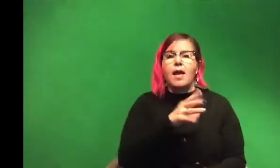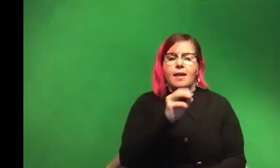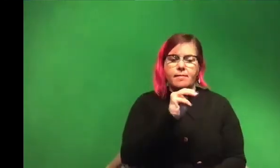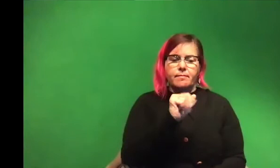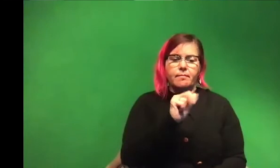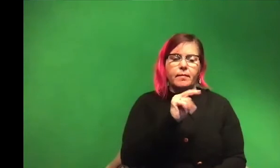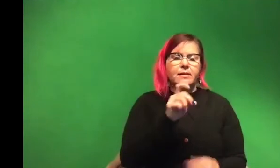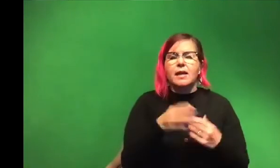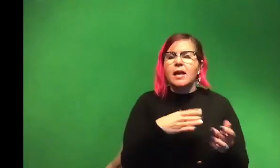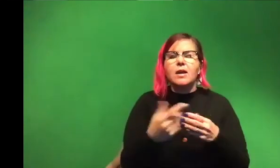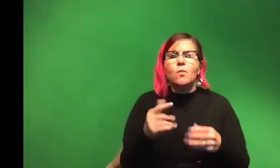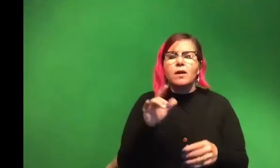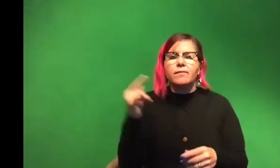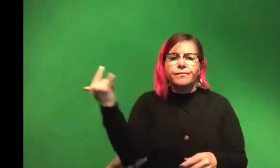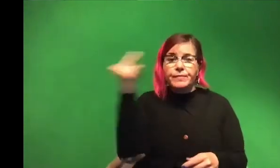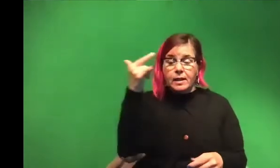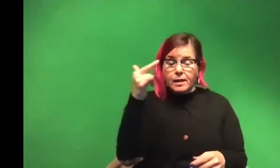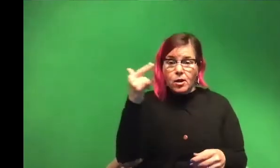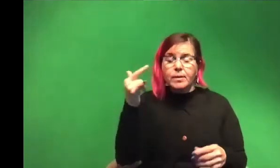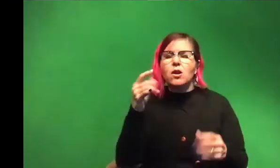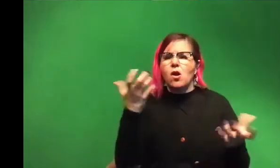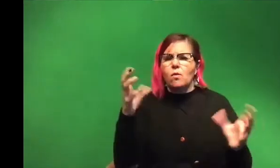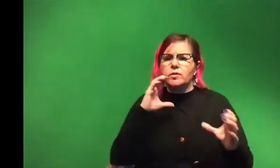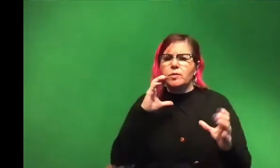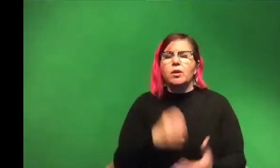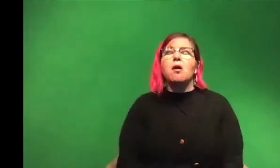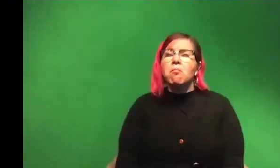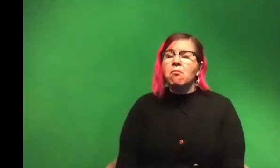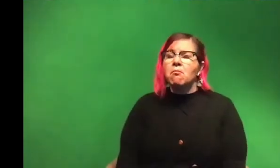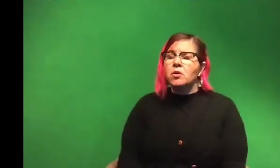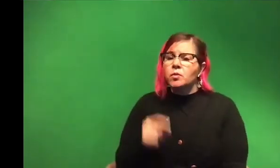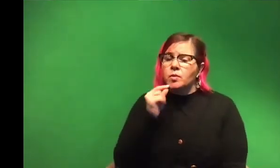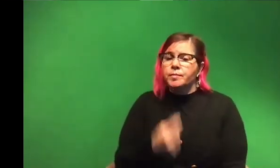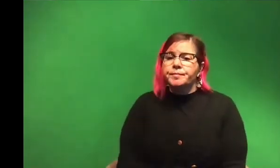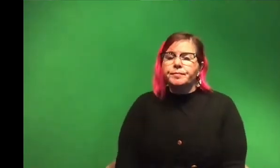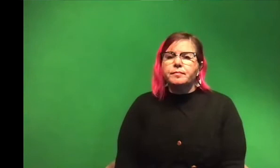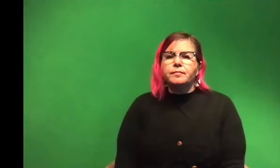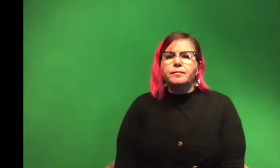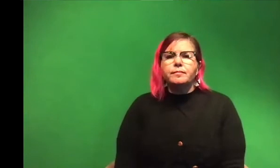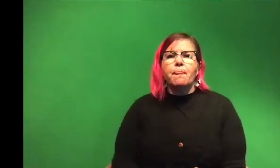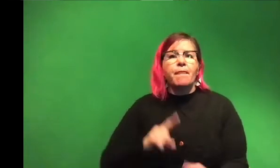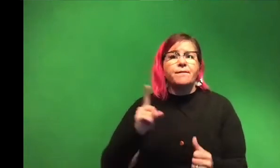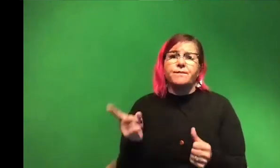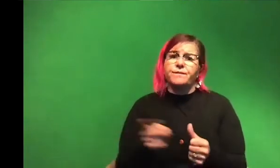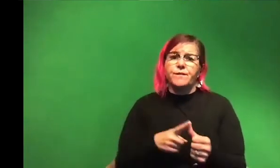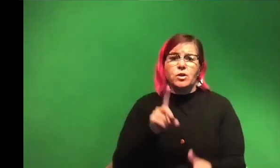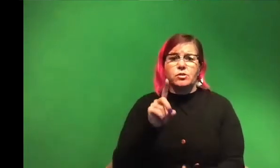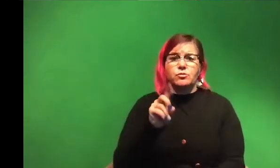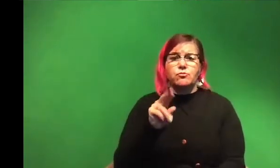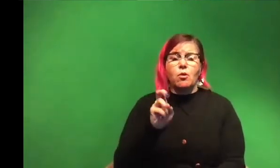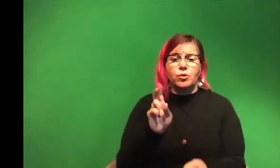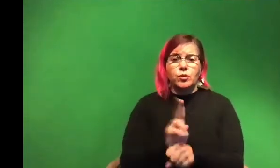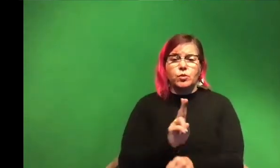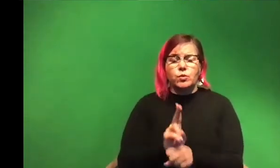the air, we are communicating with them at all times. Oh, great. Cool. When was the first drone ever used to manage